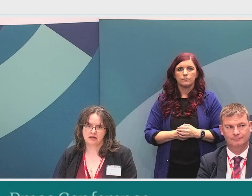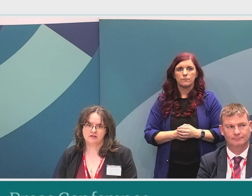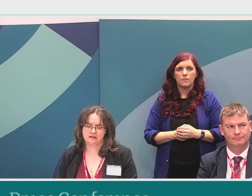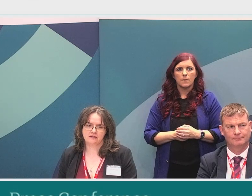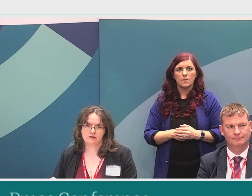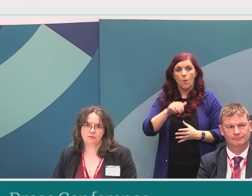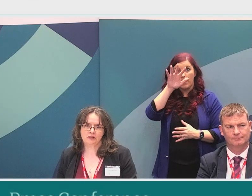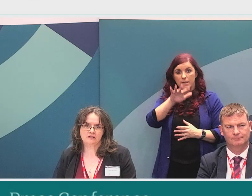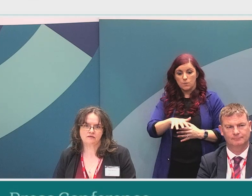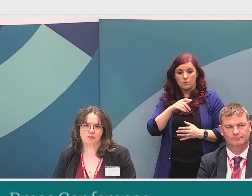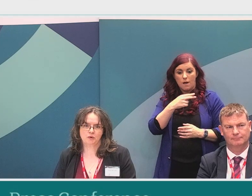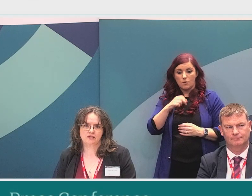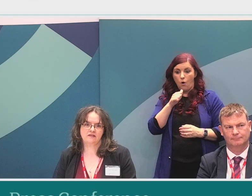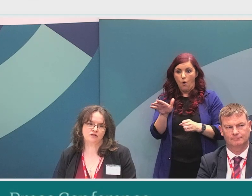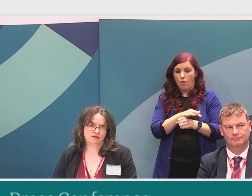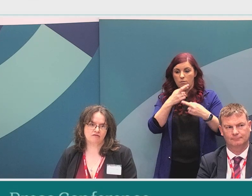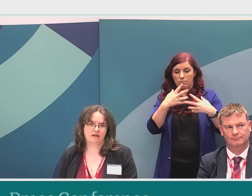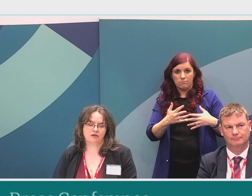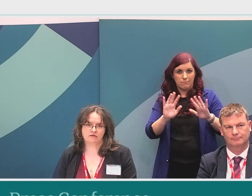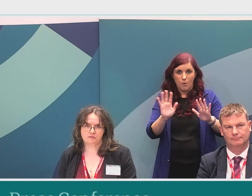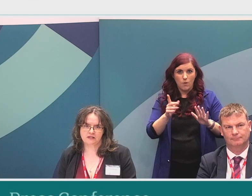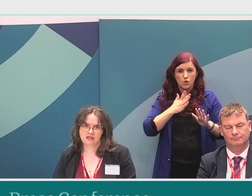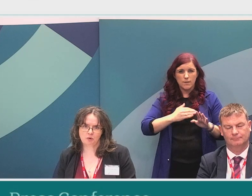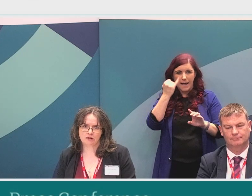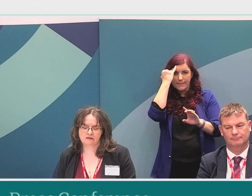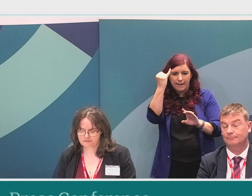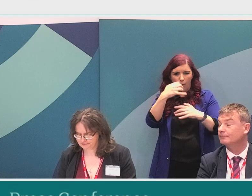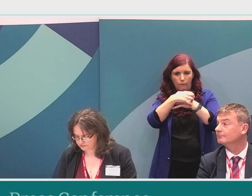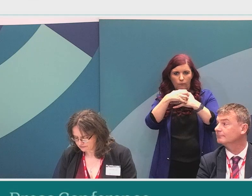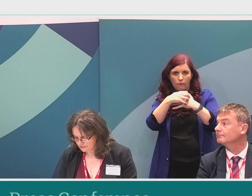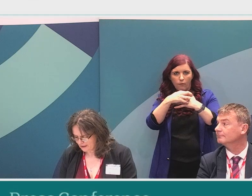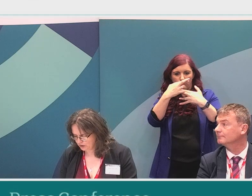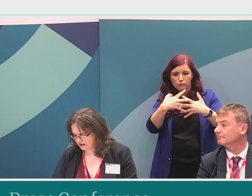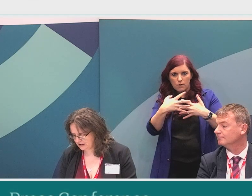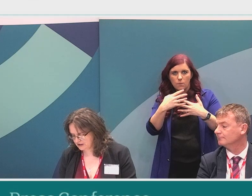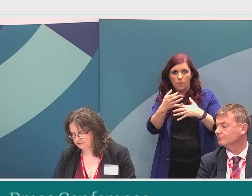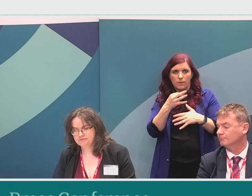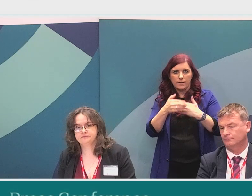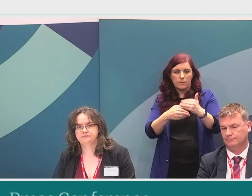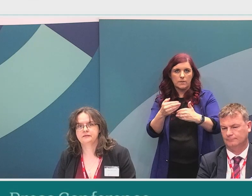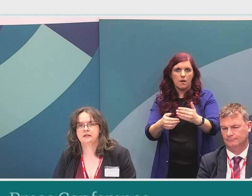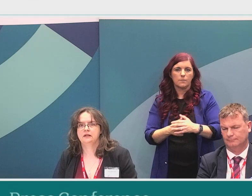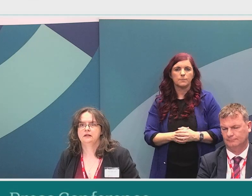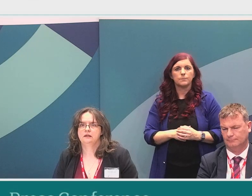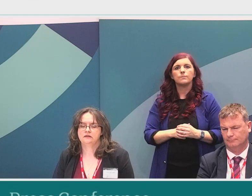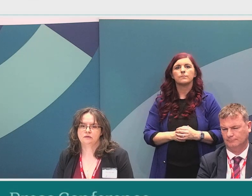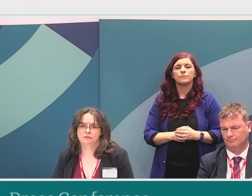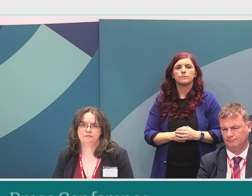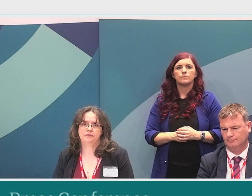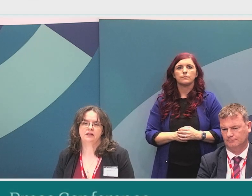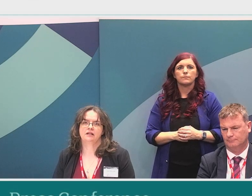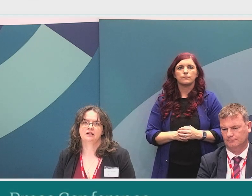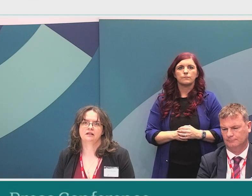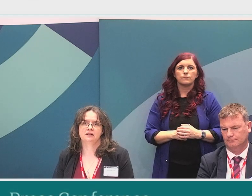and tables that is included within this report. This is just a flavour of some of the key points within that. So,